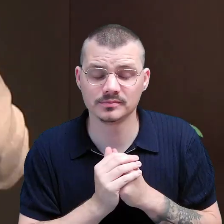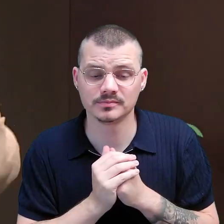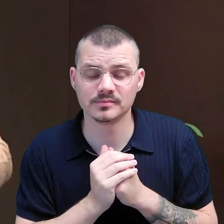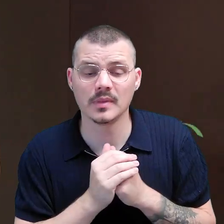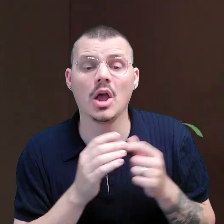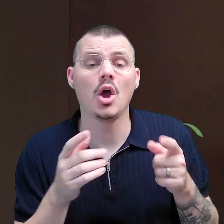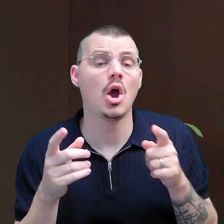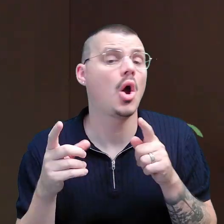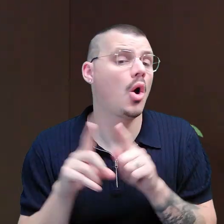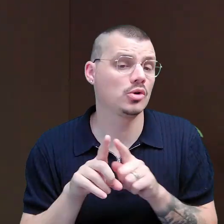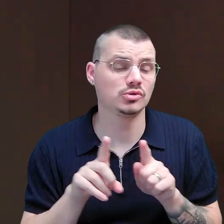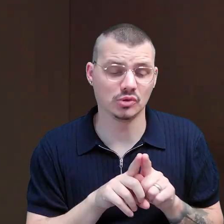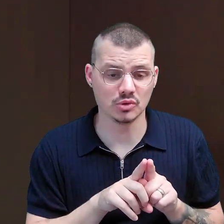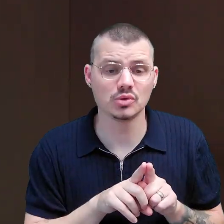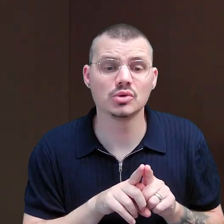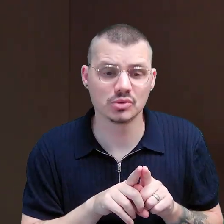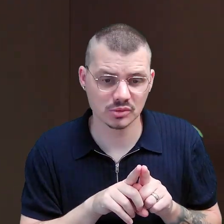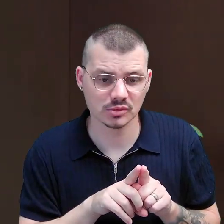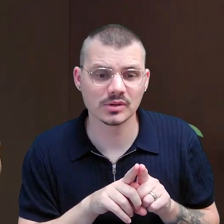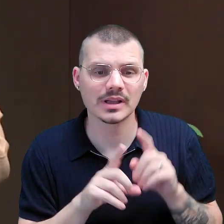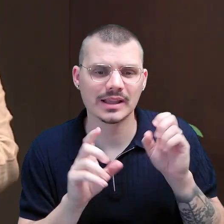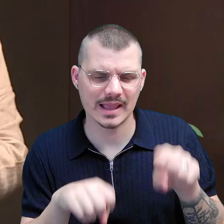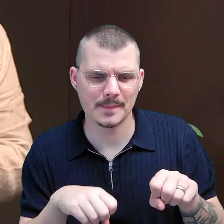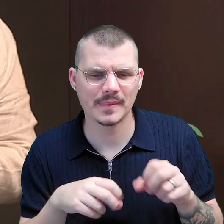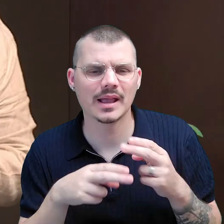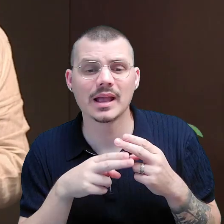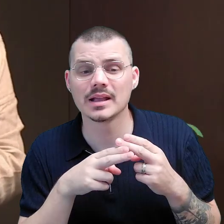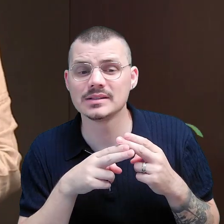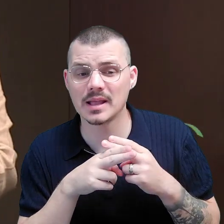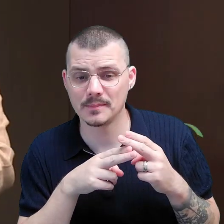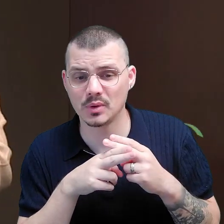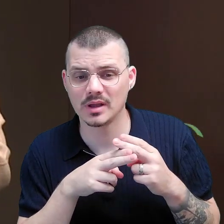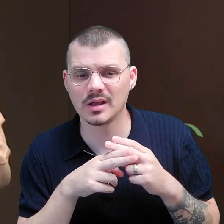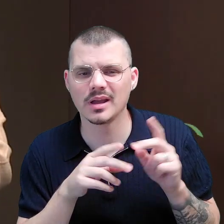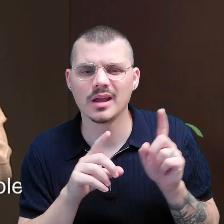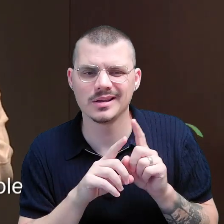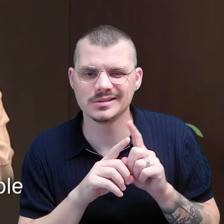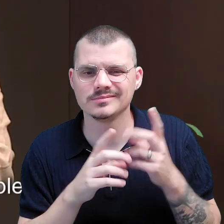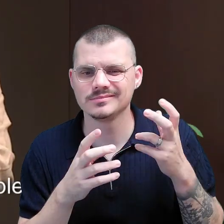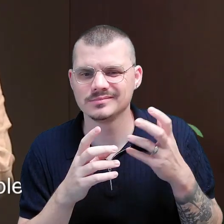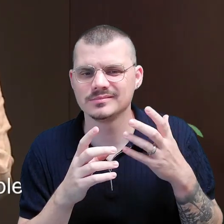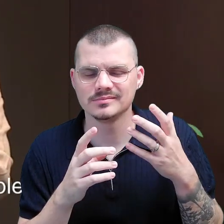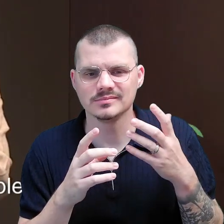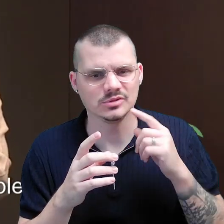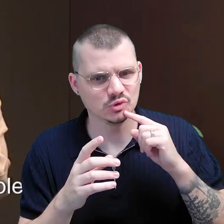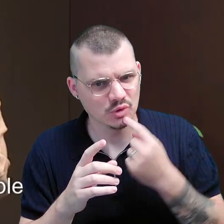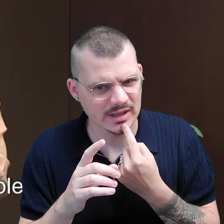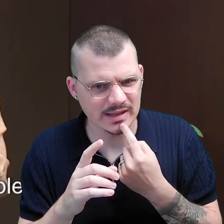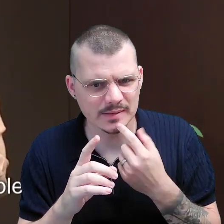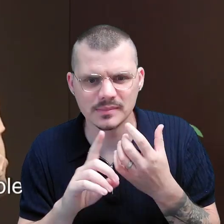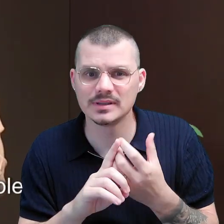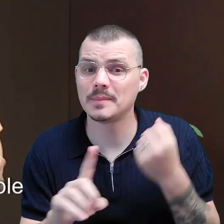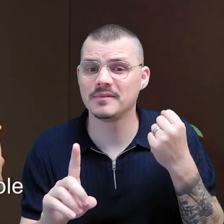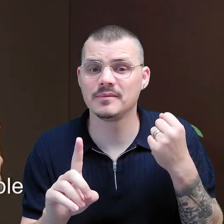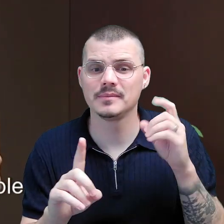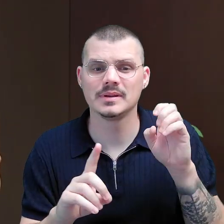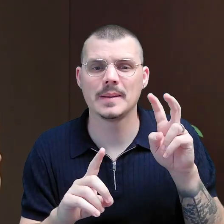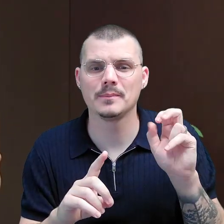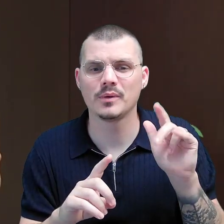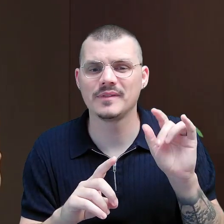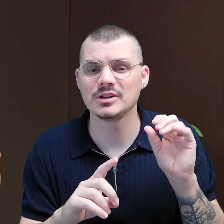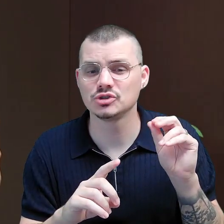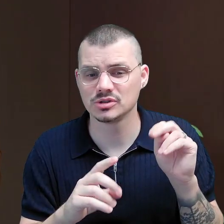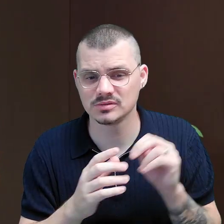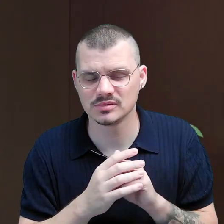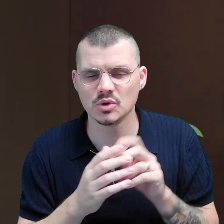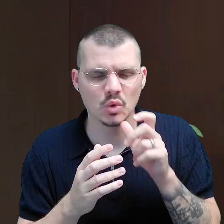consumption. This can also be temporary as a result of extreme deprivation. People that have